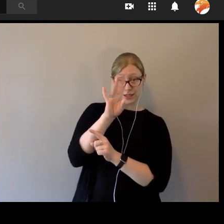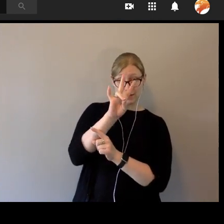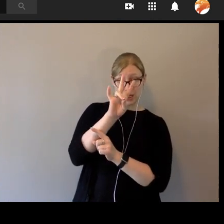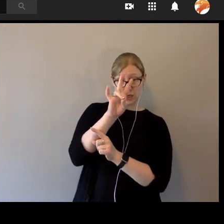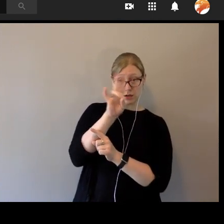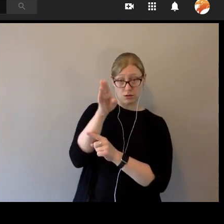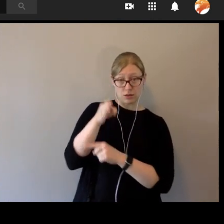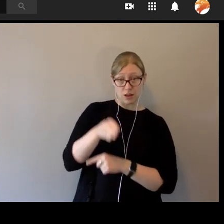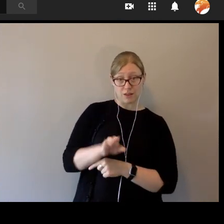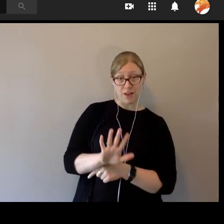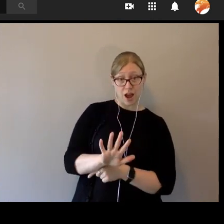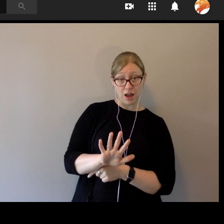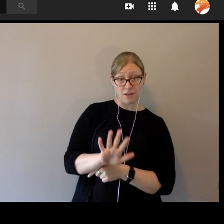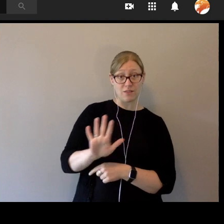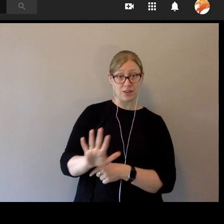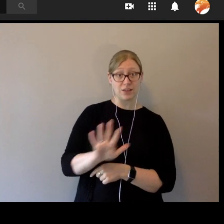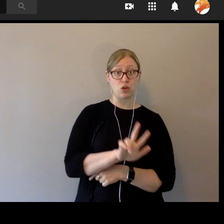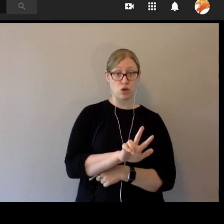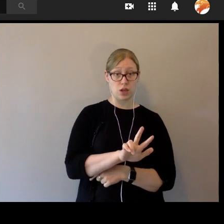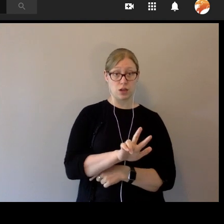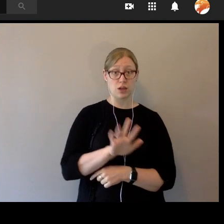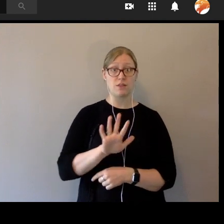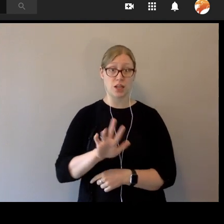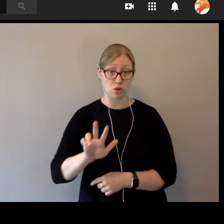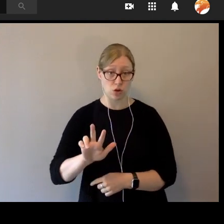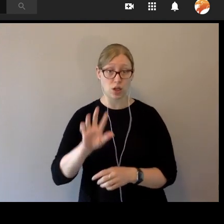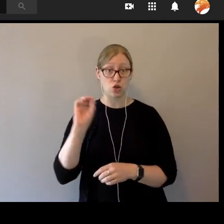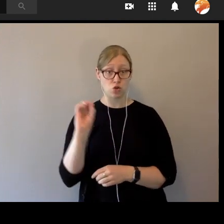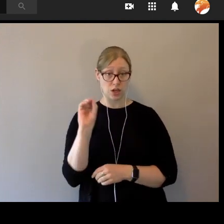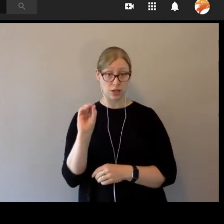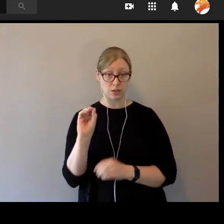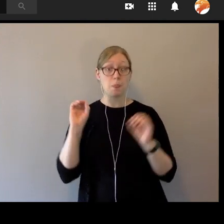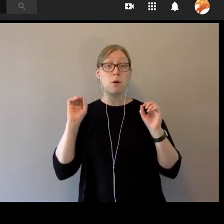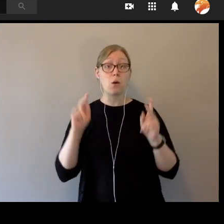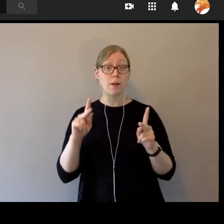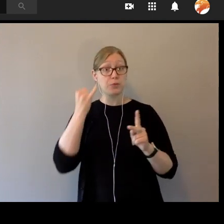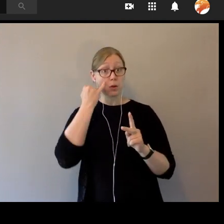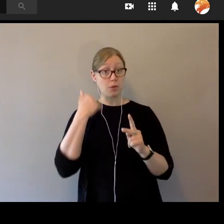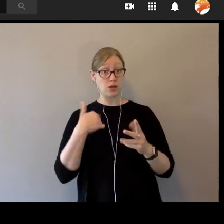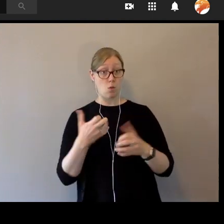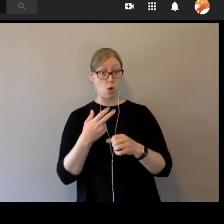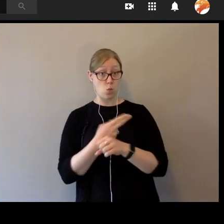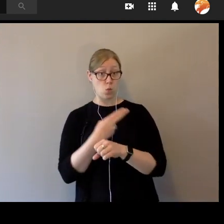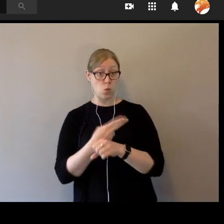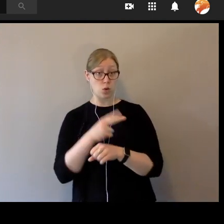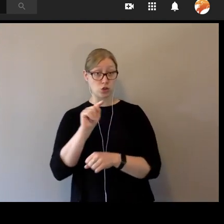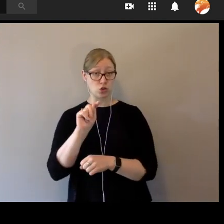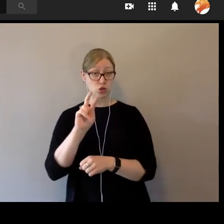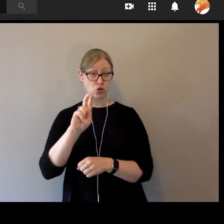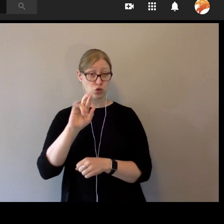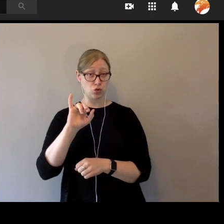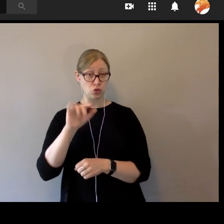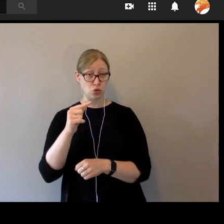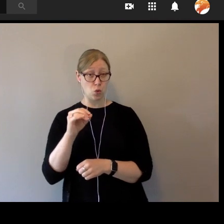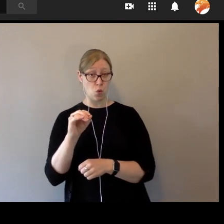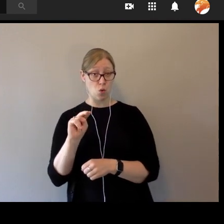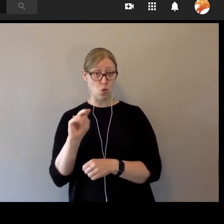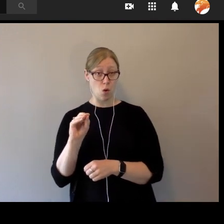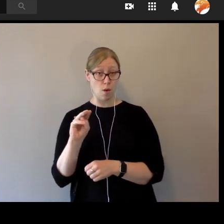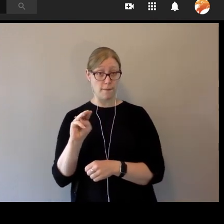and that's 5. So this would have been 53 degrees. Okay, so if I want to use trigonometry, the goal here would be